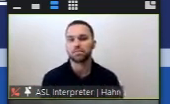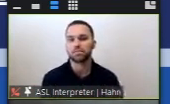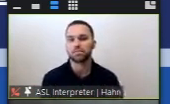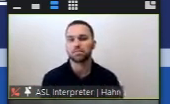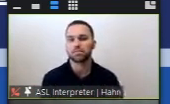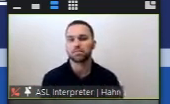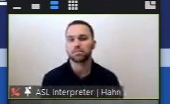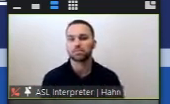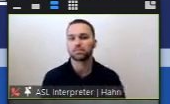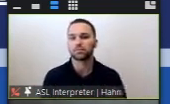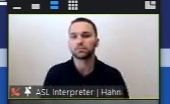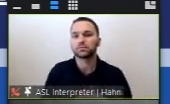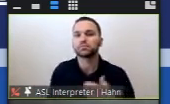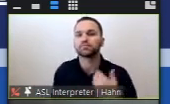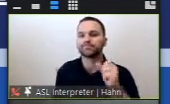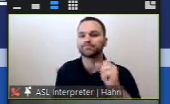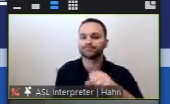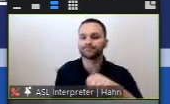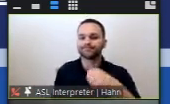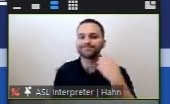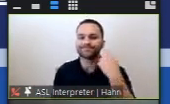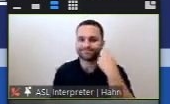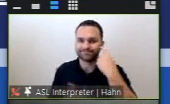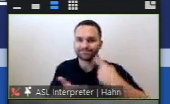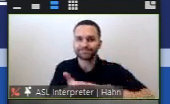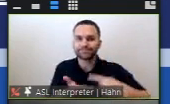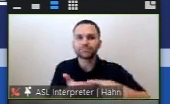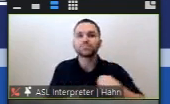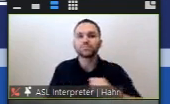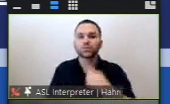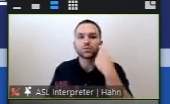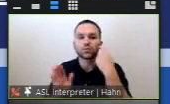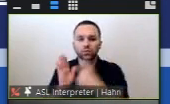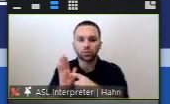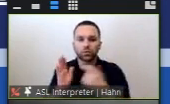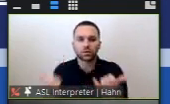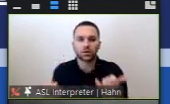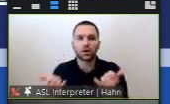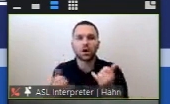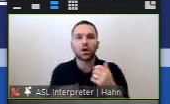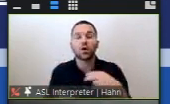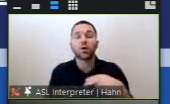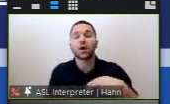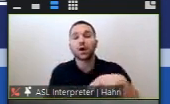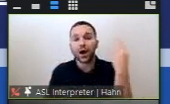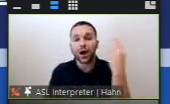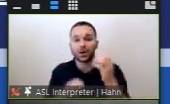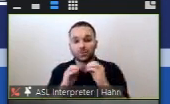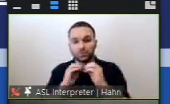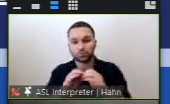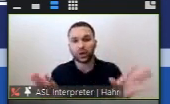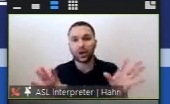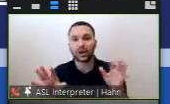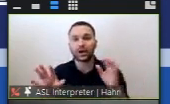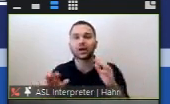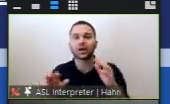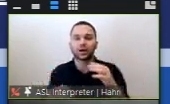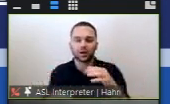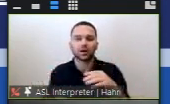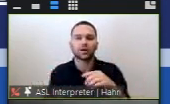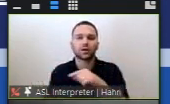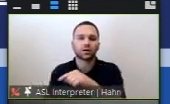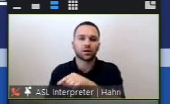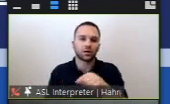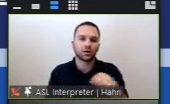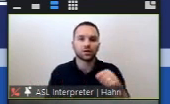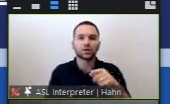Yes, so as I presented, we are seeing right now the highest rates of transmission are occurring among school-aged children. I want to